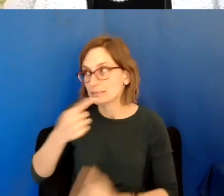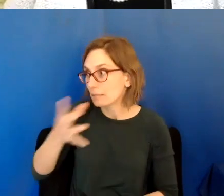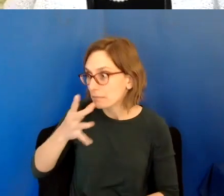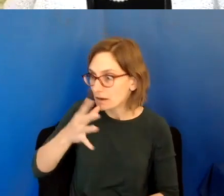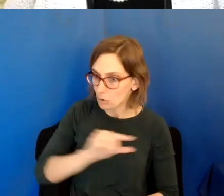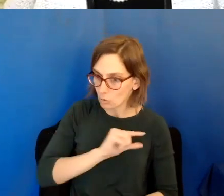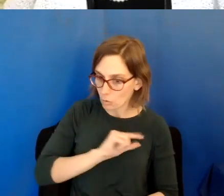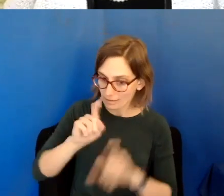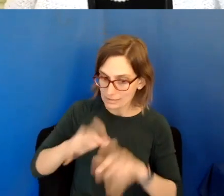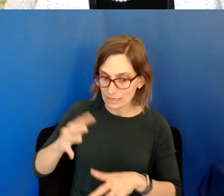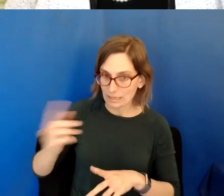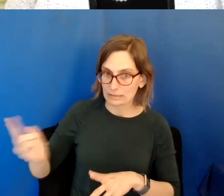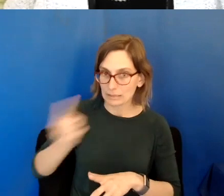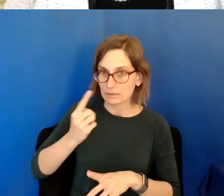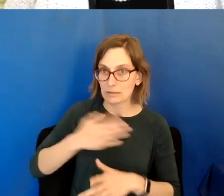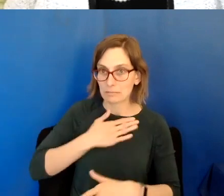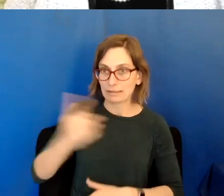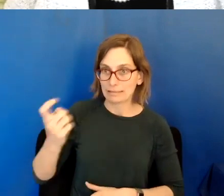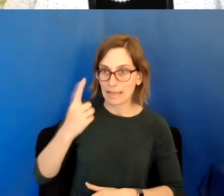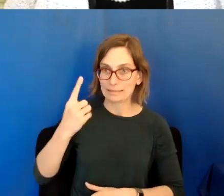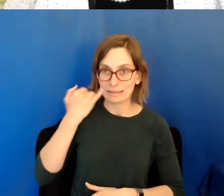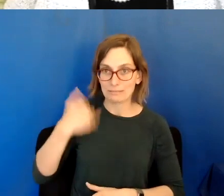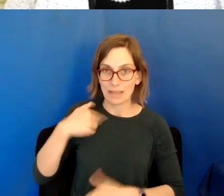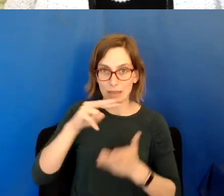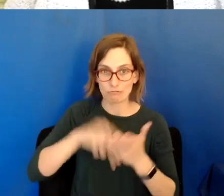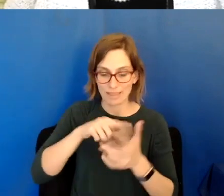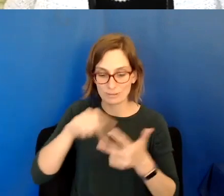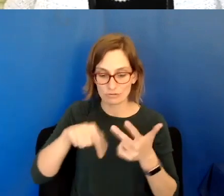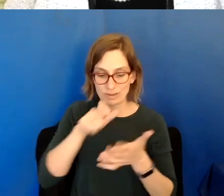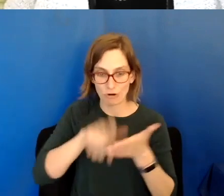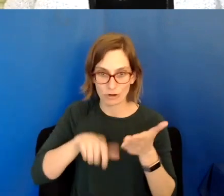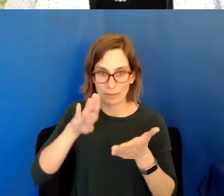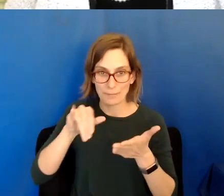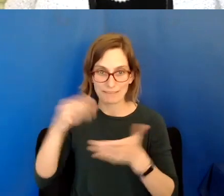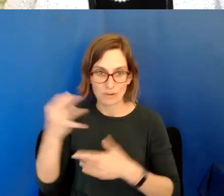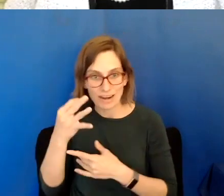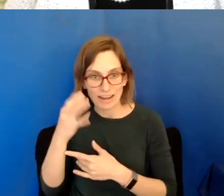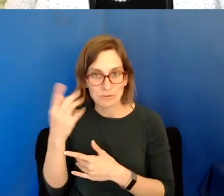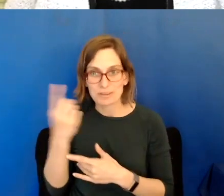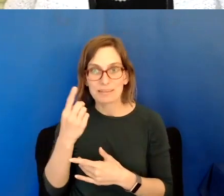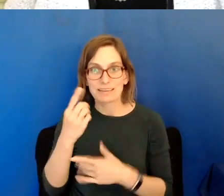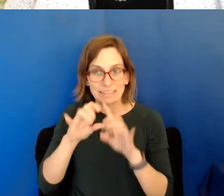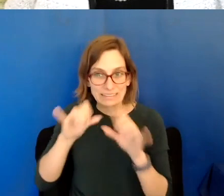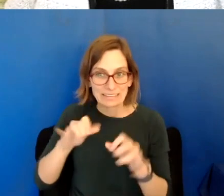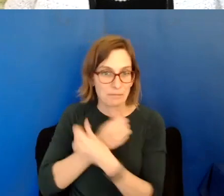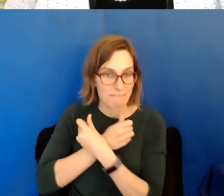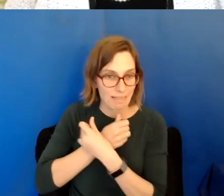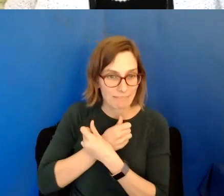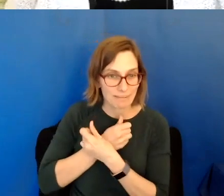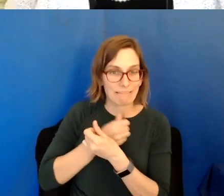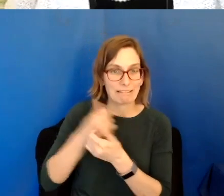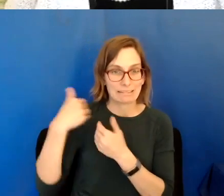like please ask me if I read this many articles within the week, like a system of loving accountability was